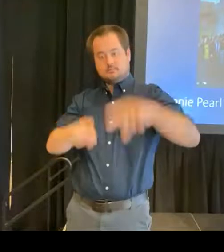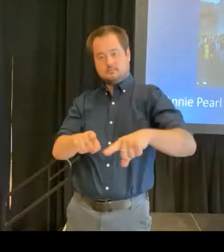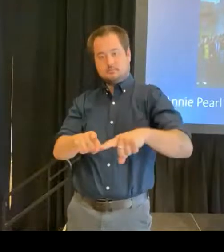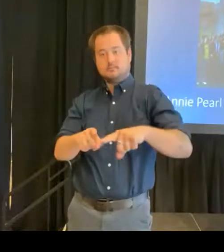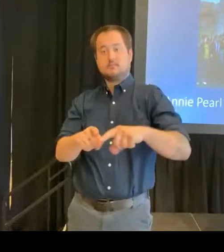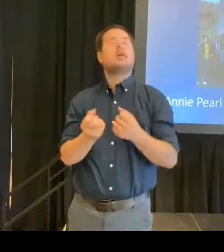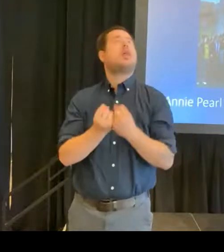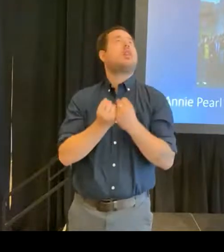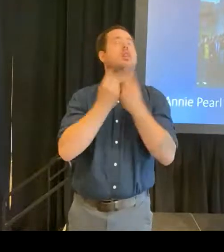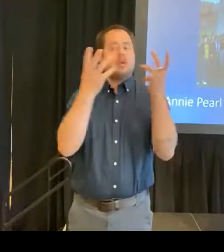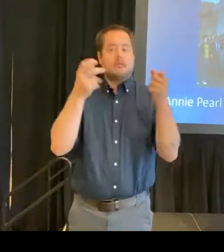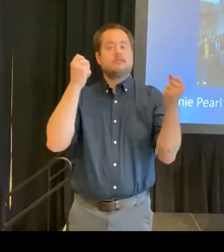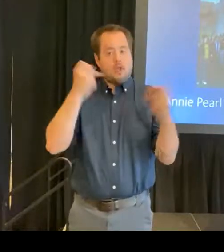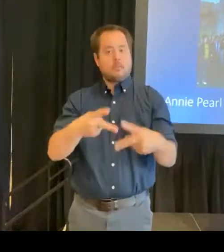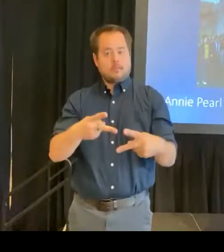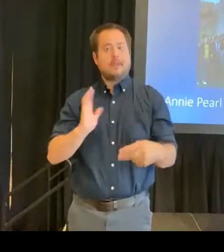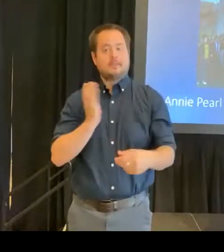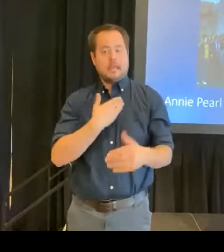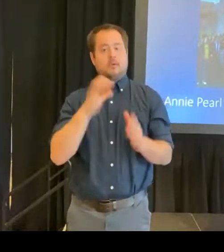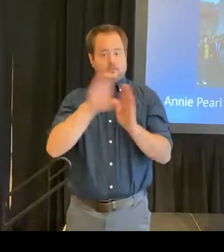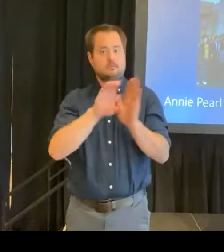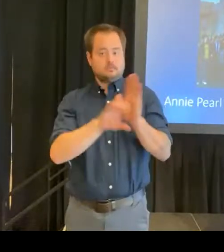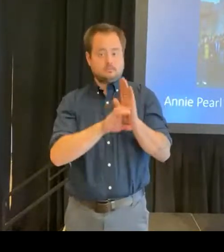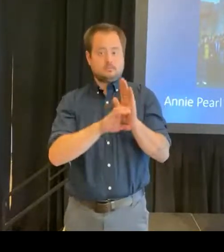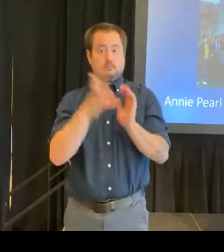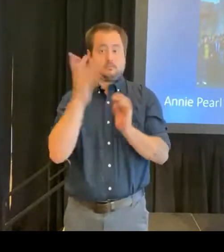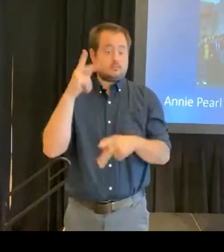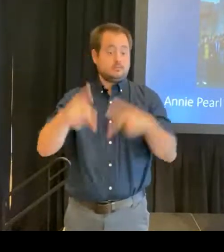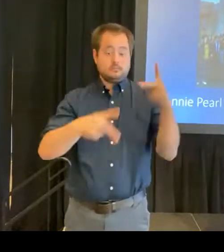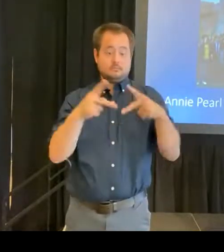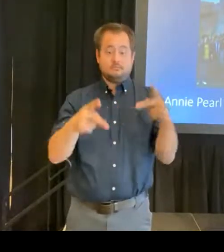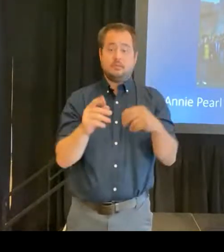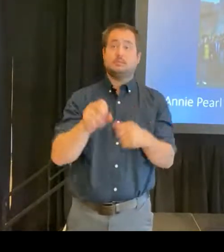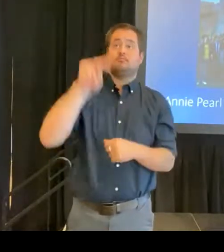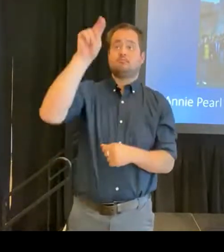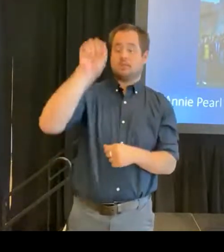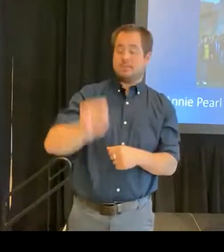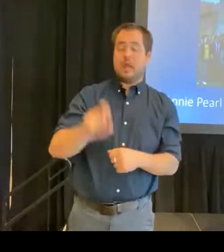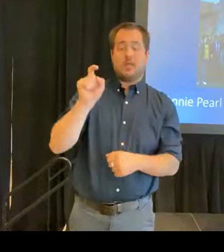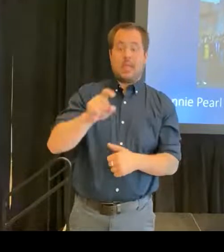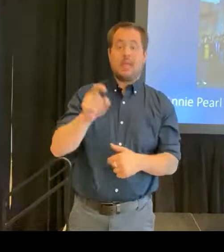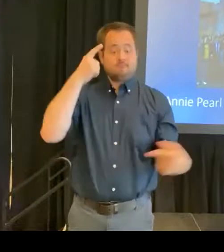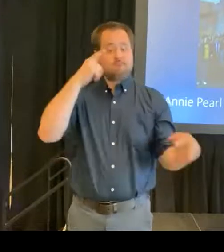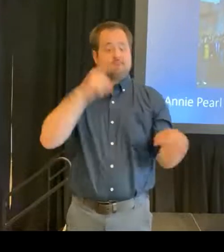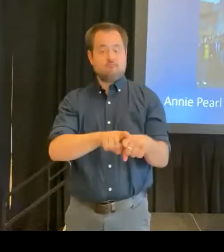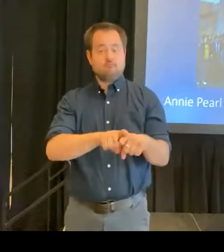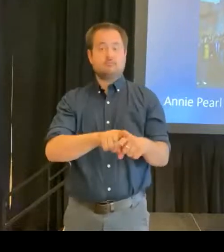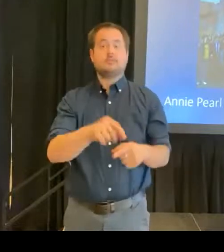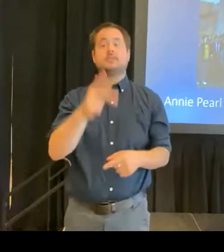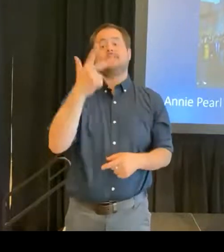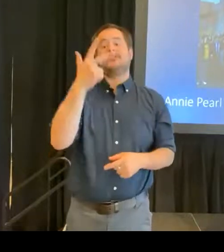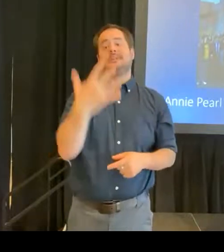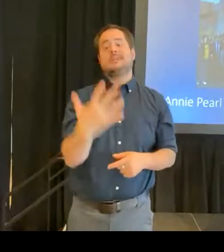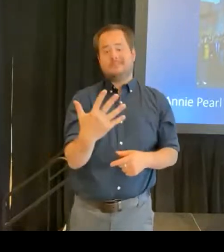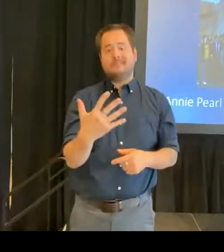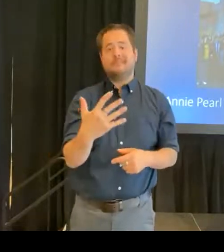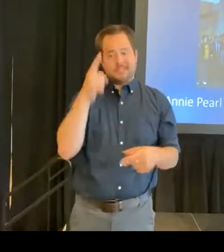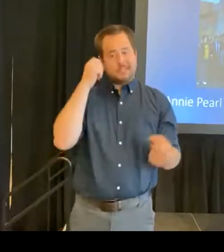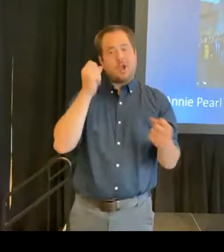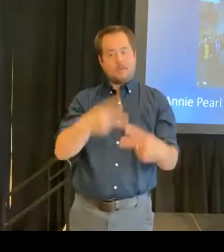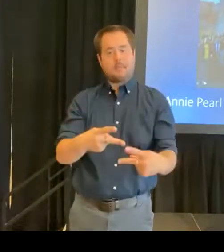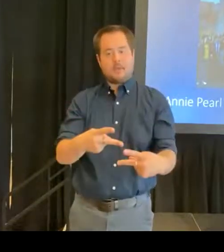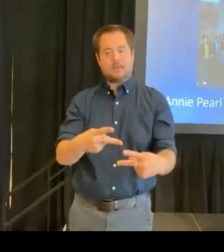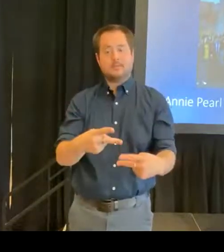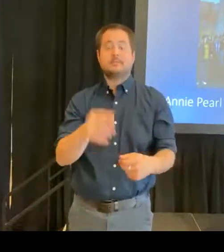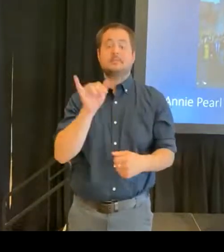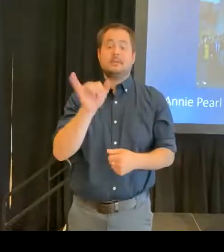our Constitution because the people that were making it needed to agree on stuff. There's the 3/5 compromise, which most people think about in terms